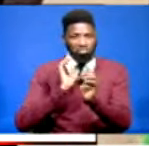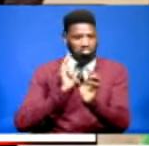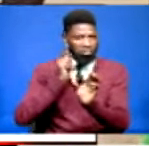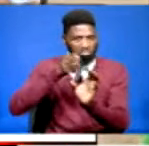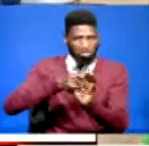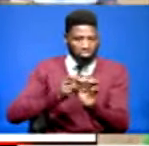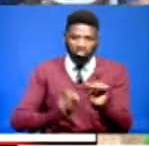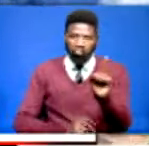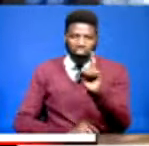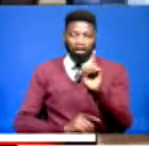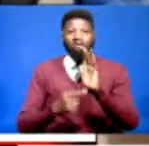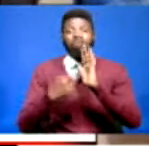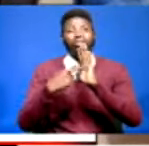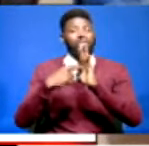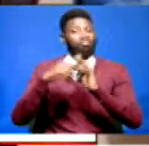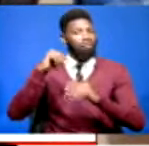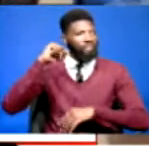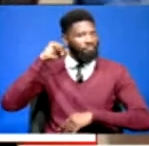matters politics,